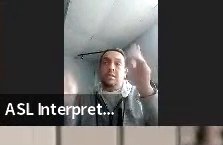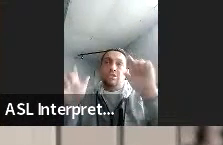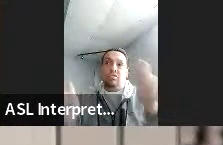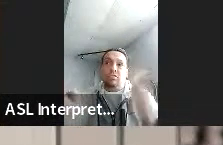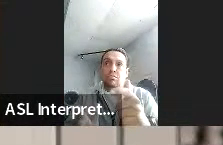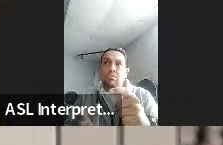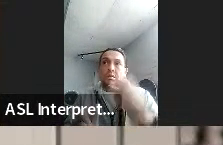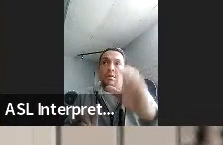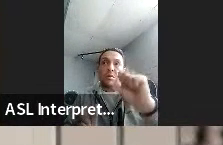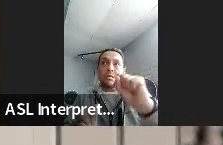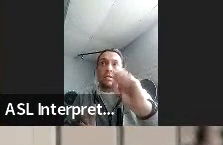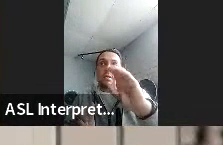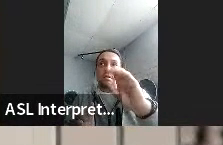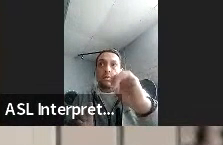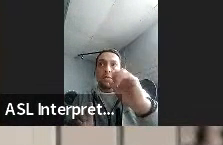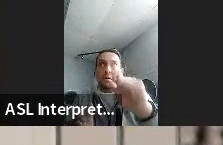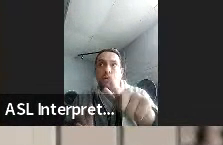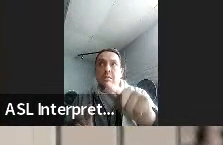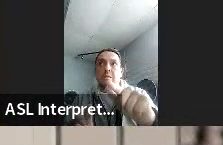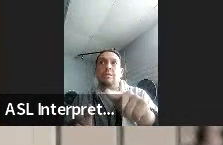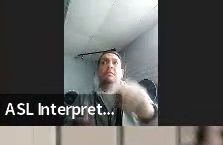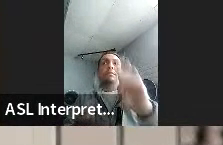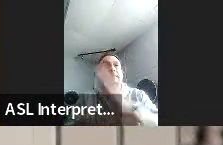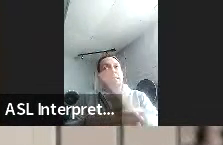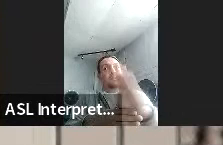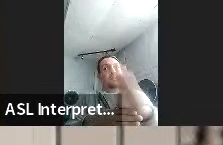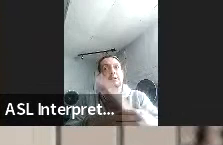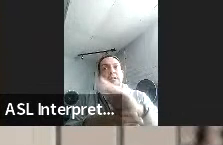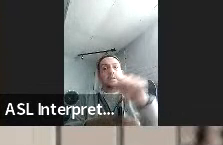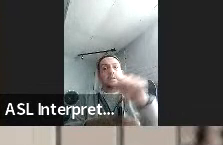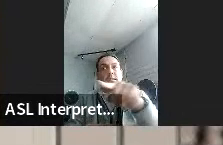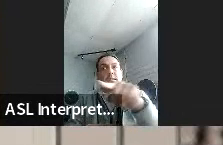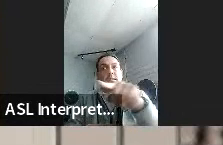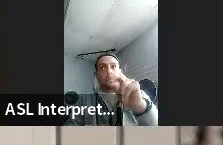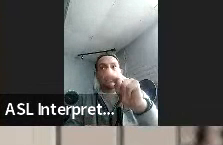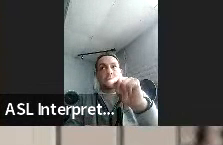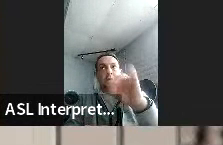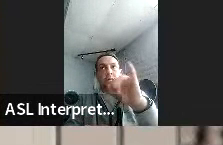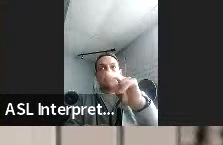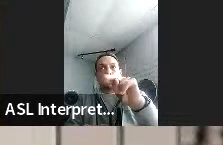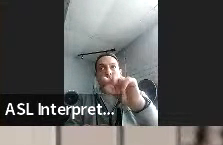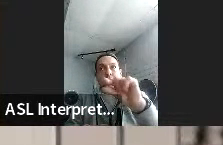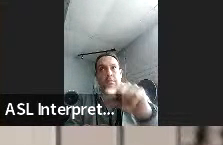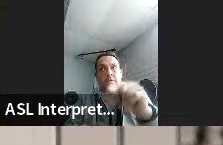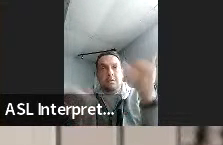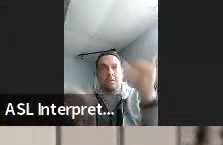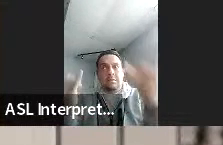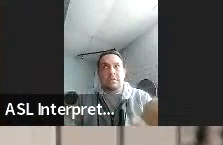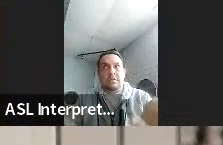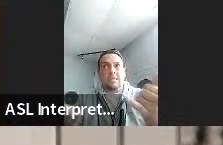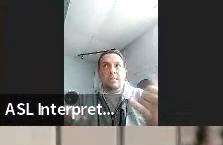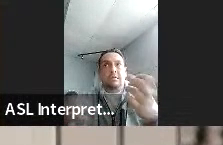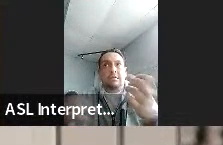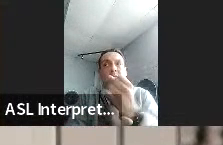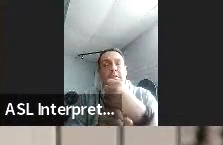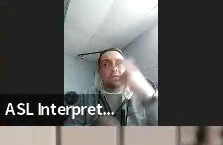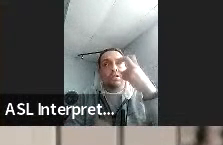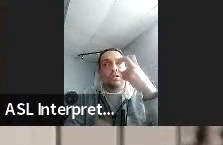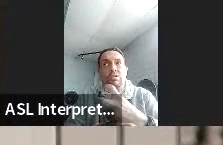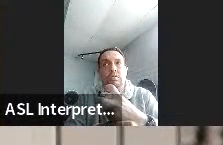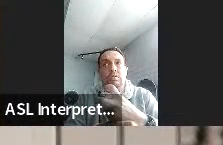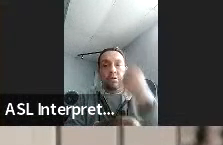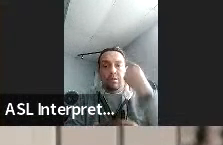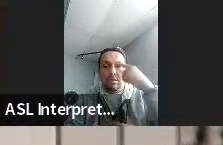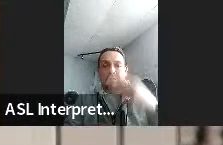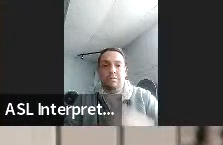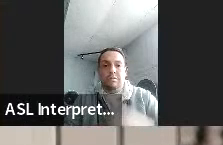businesses. And zoning today makes it hard to facilitate the kind of neighborhood-based hubs for safe and sustainable deliveries. So we'd